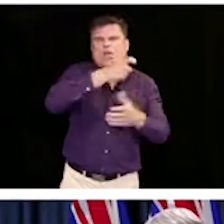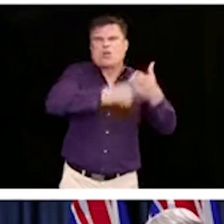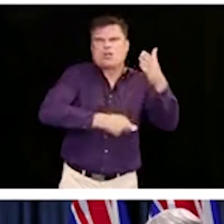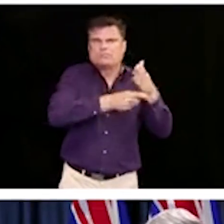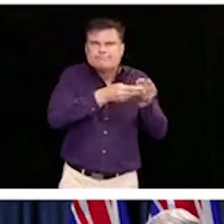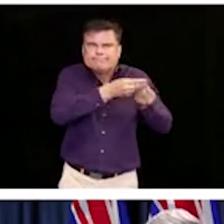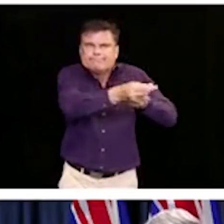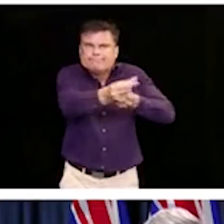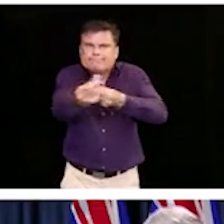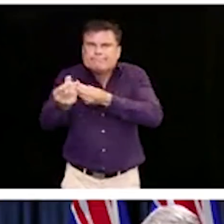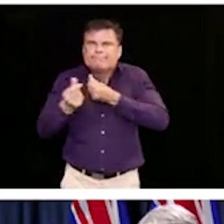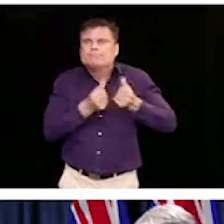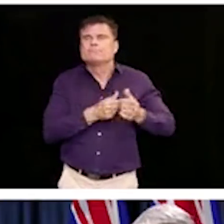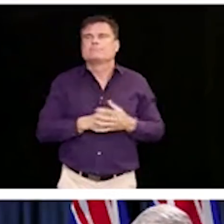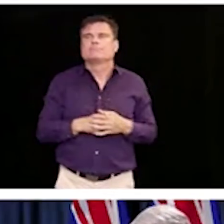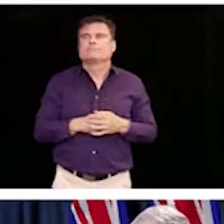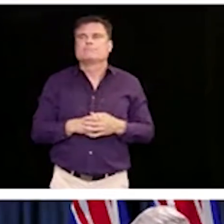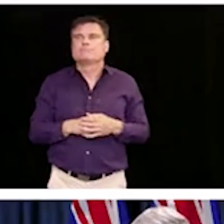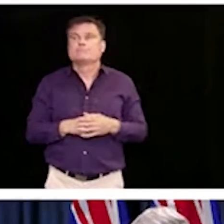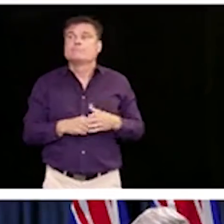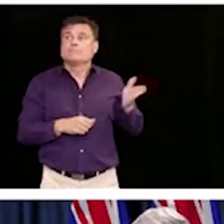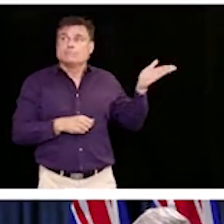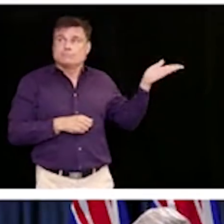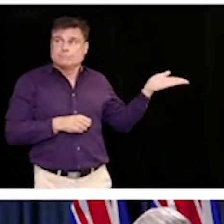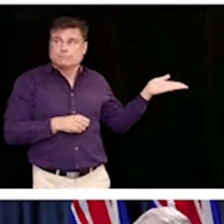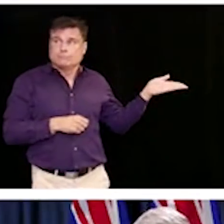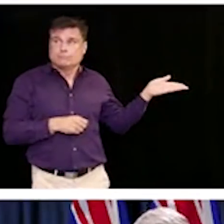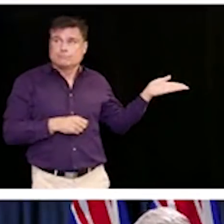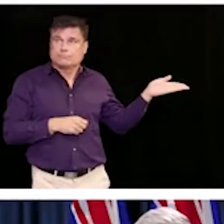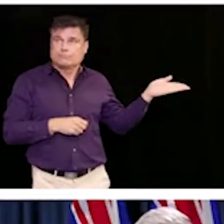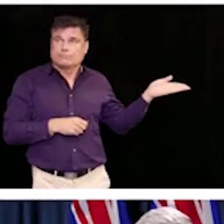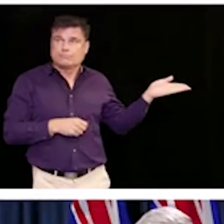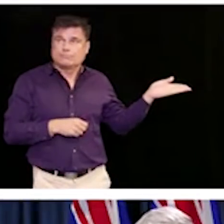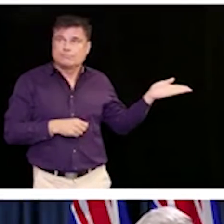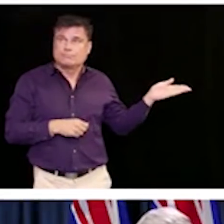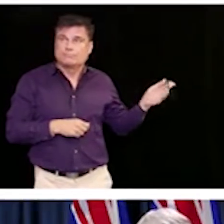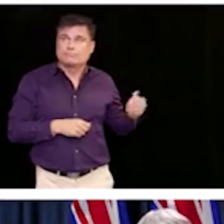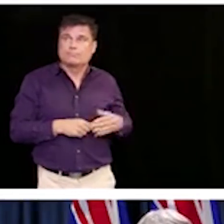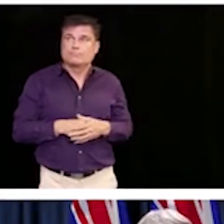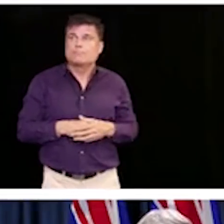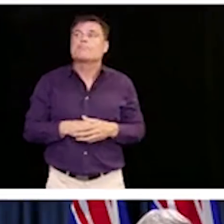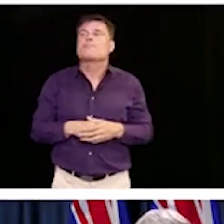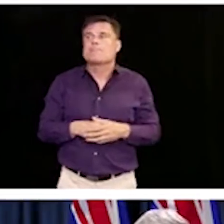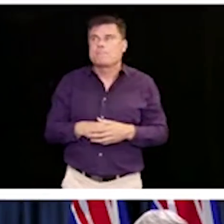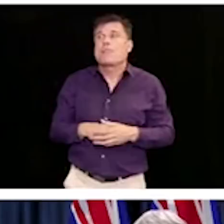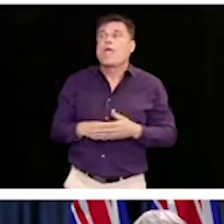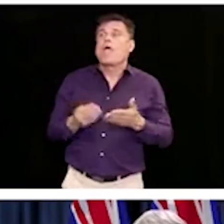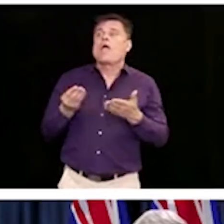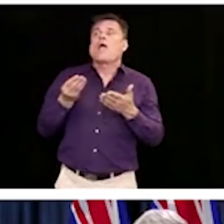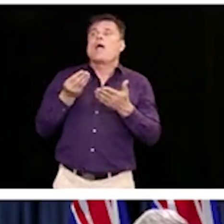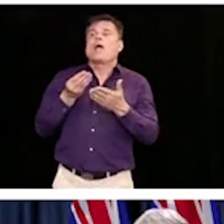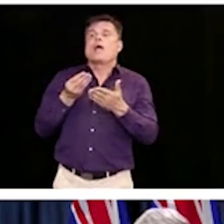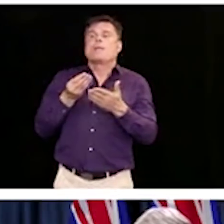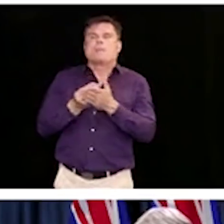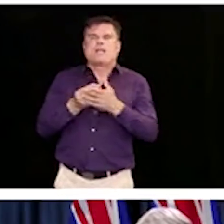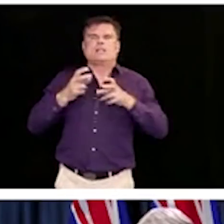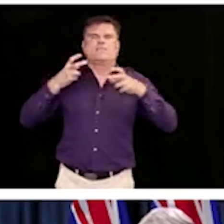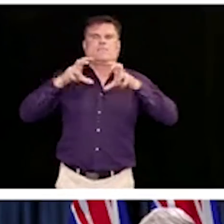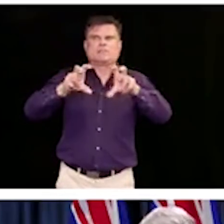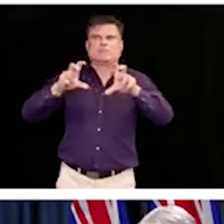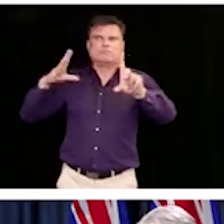slide. So just touch a little bit on the capital investments and the debt impacts.